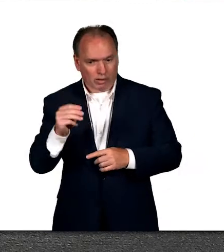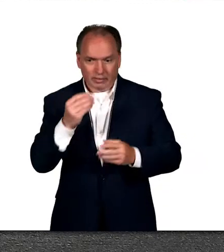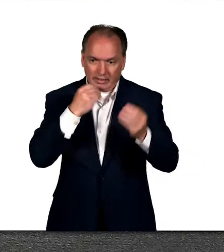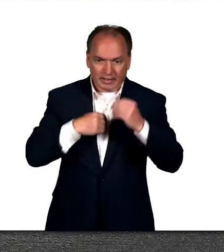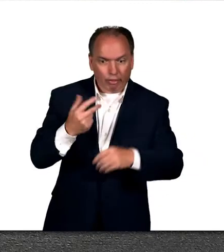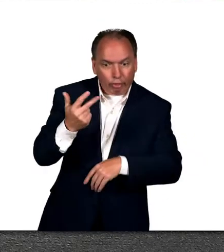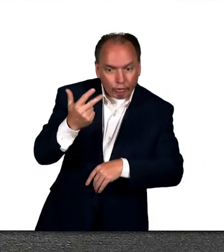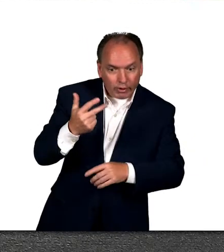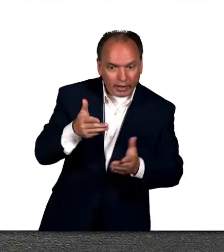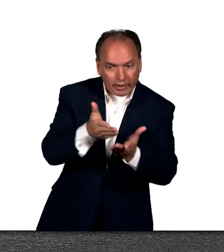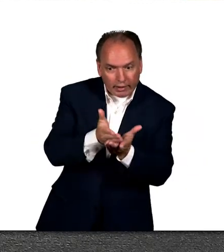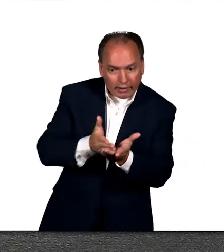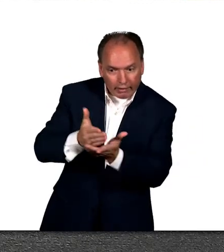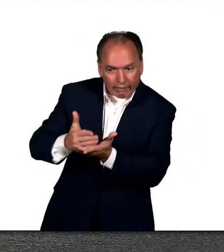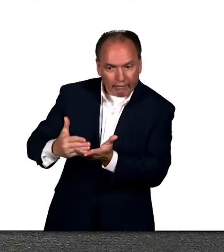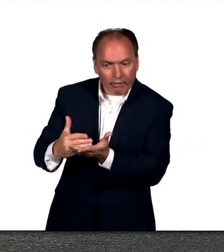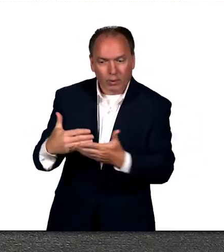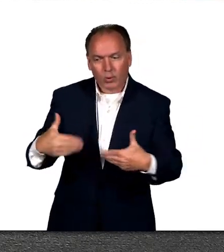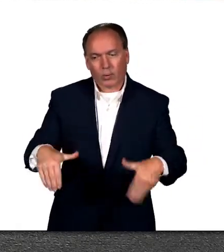Wow.